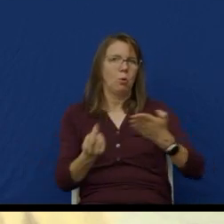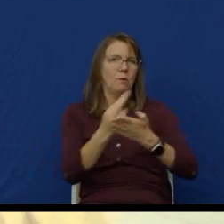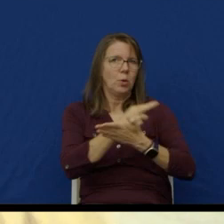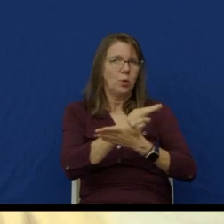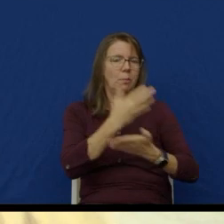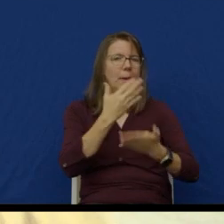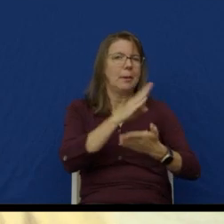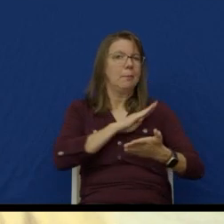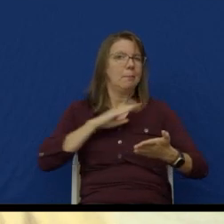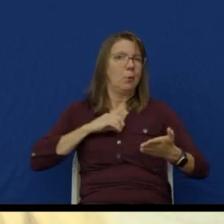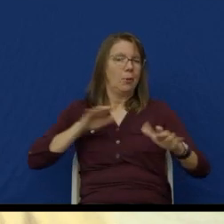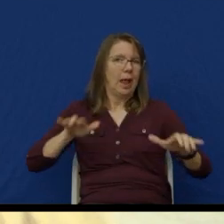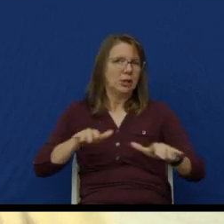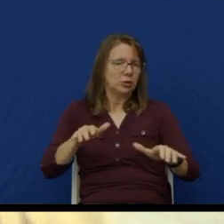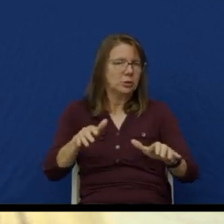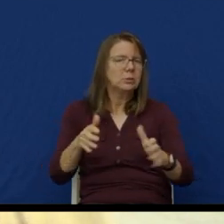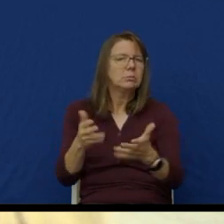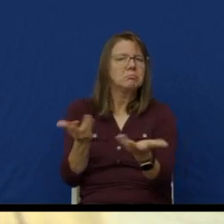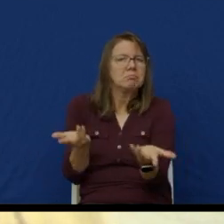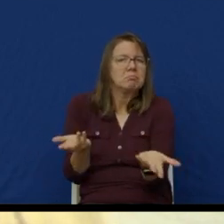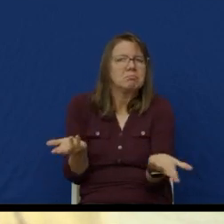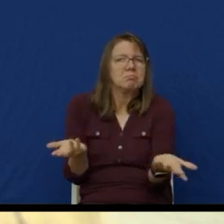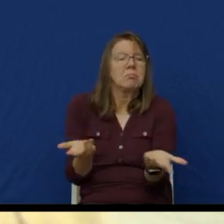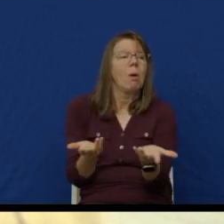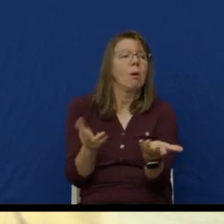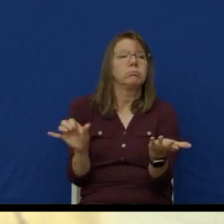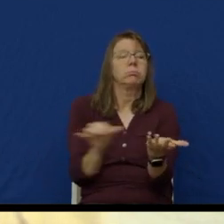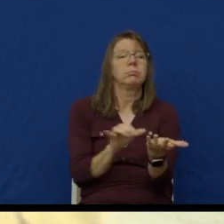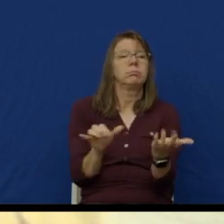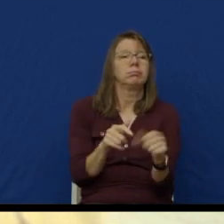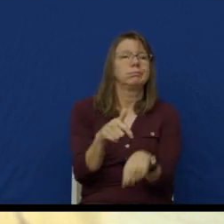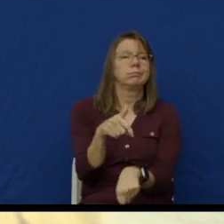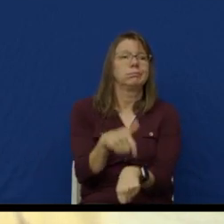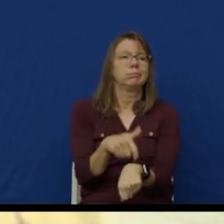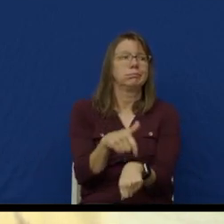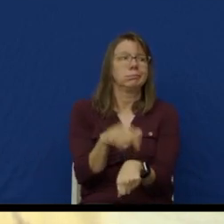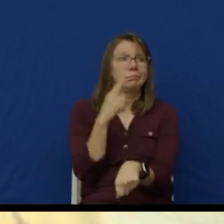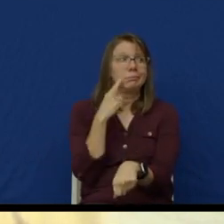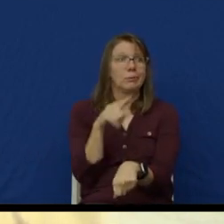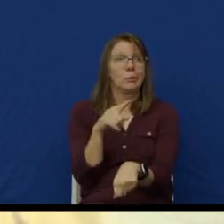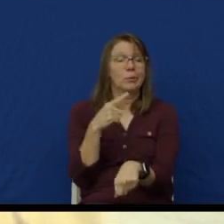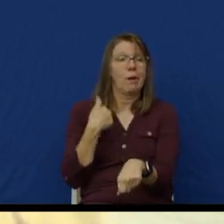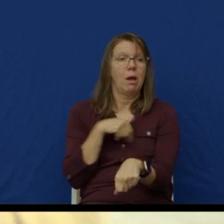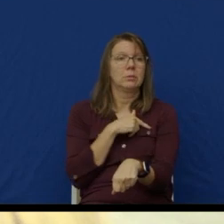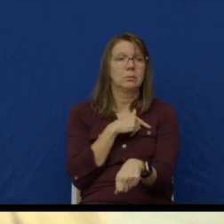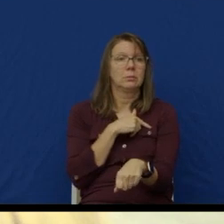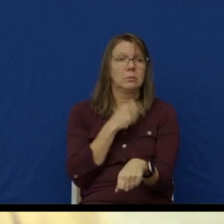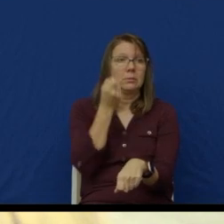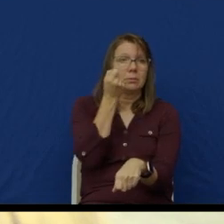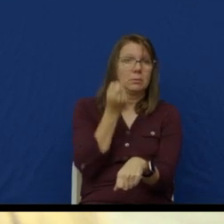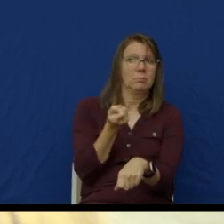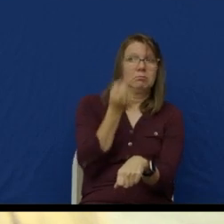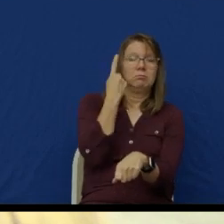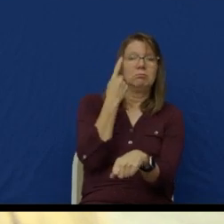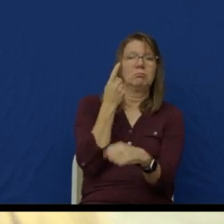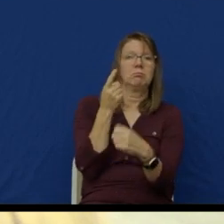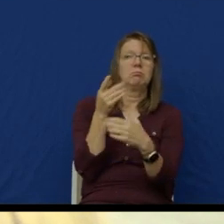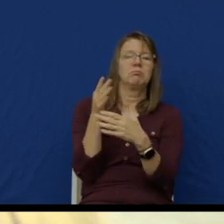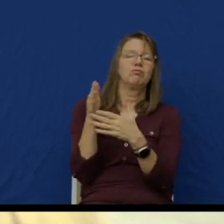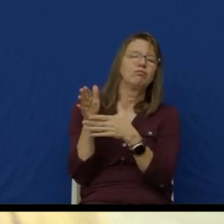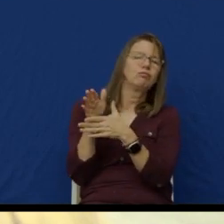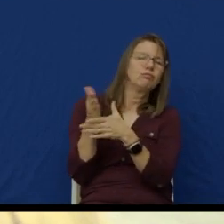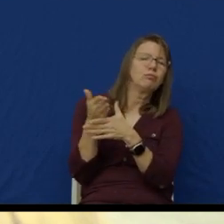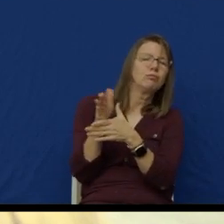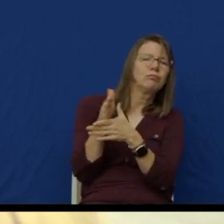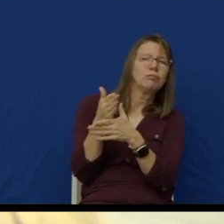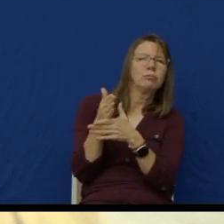the consensus of the board. This is also a time for us to understand and for you to share how you